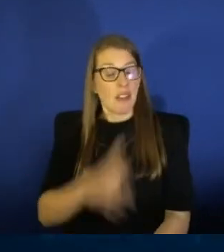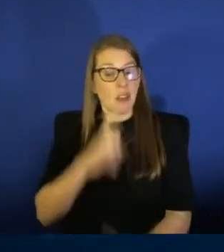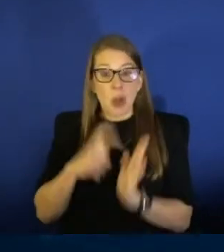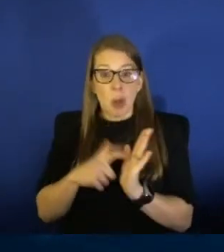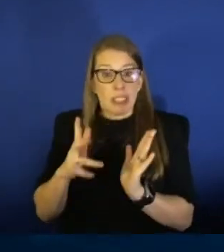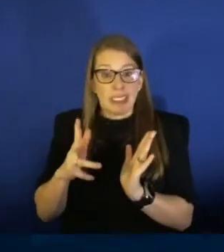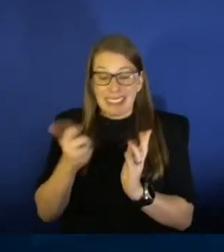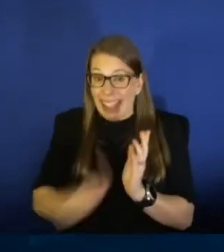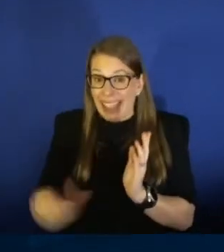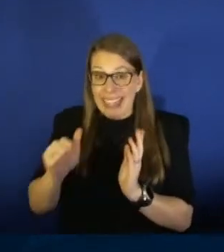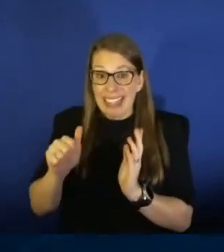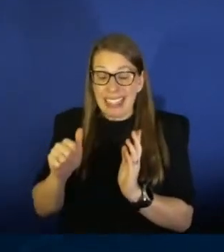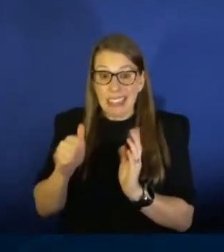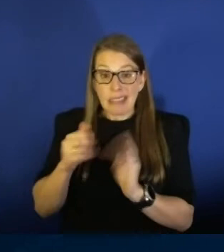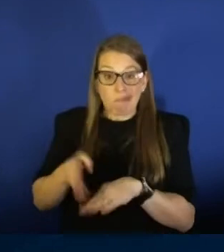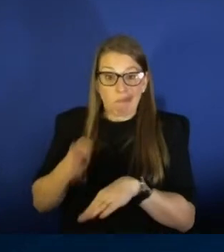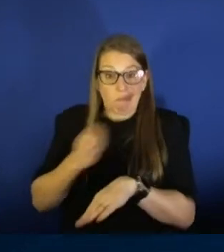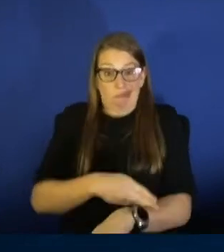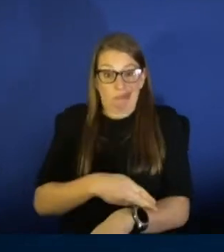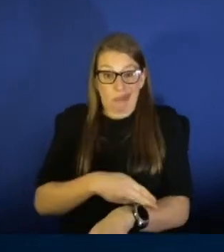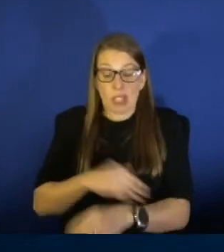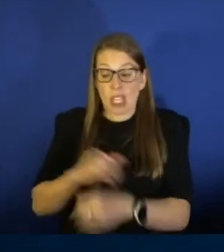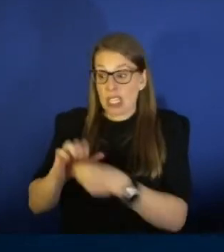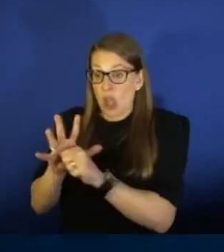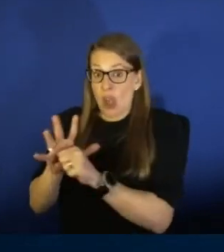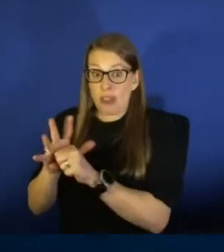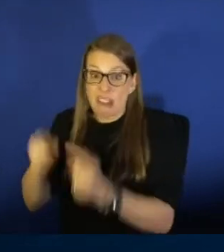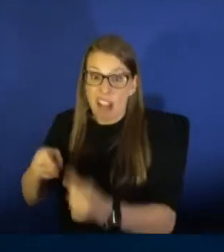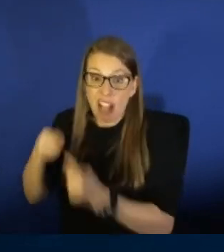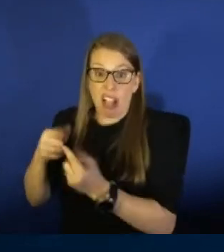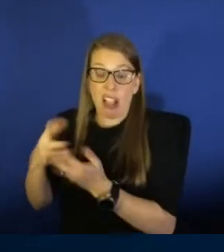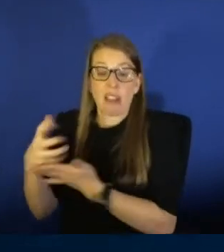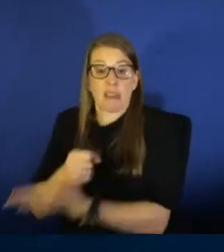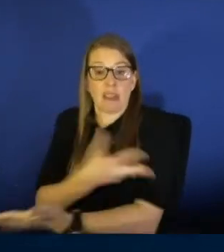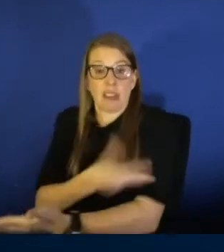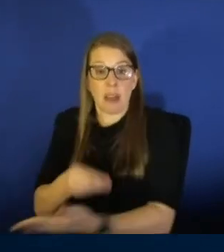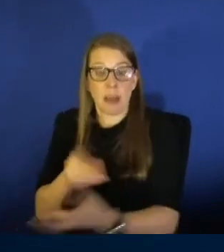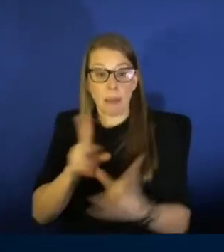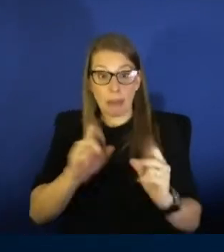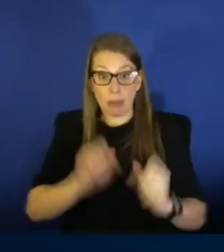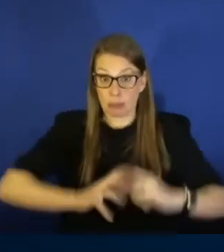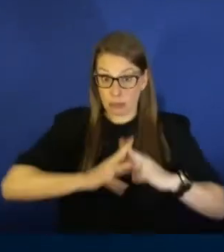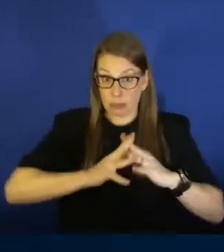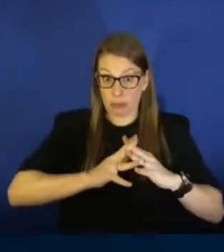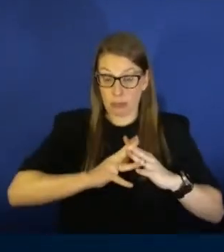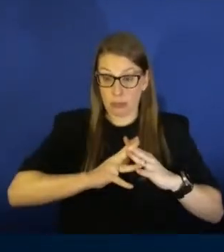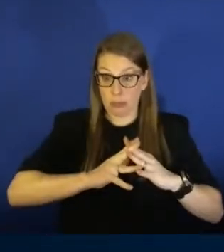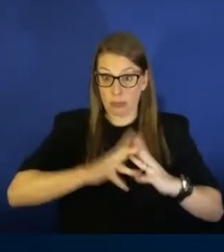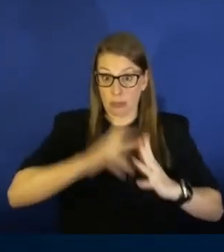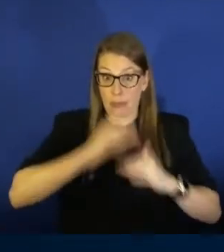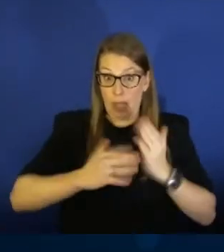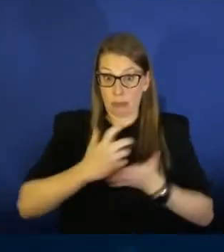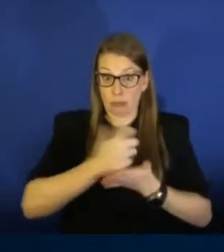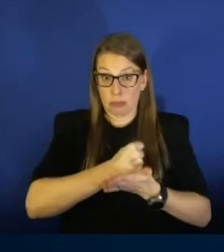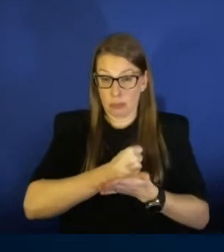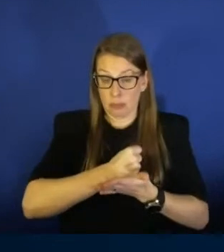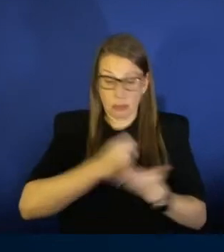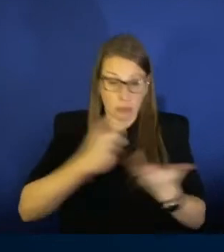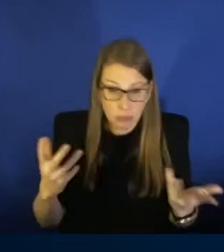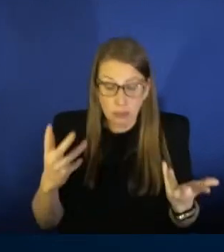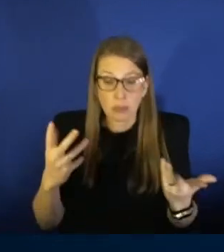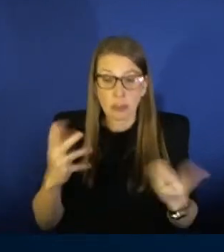COVID. Are you seeing people returning? Are people holding those blood drives like you were hoping they would? Where's the challenges still